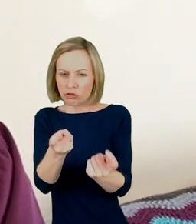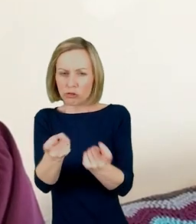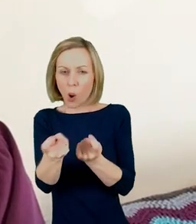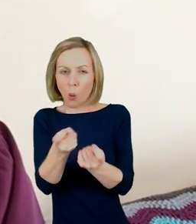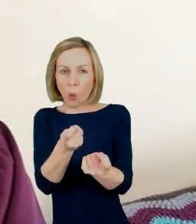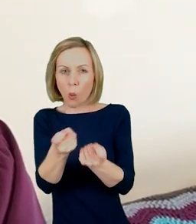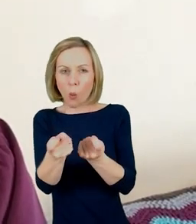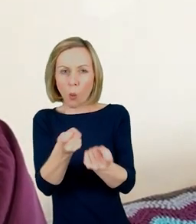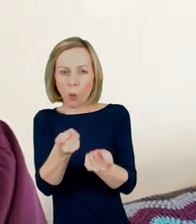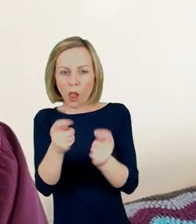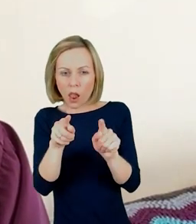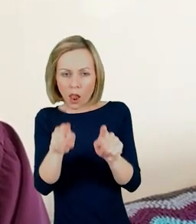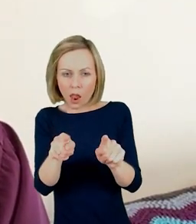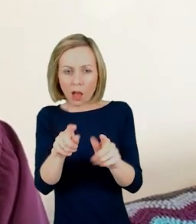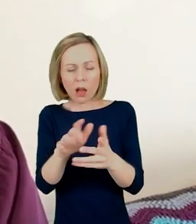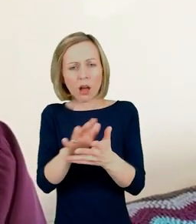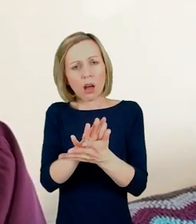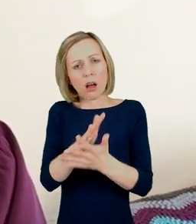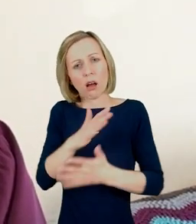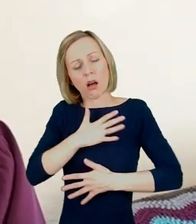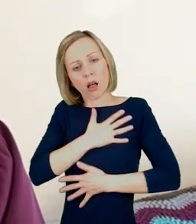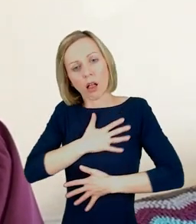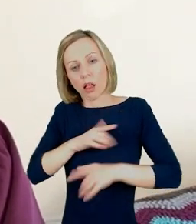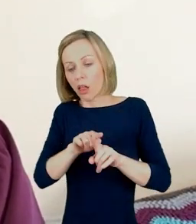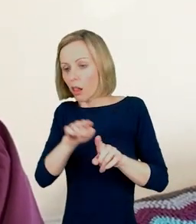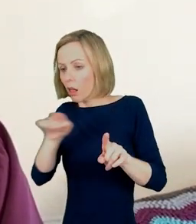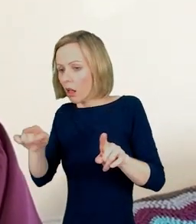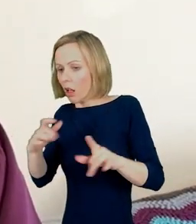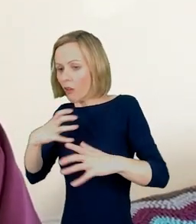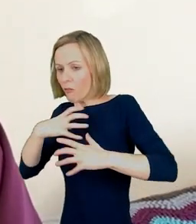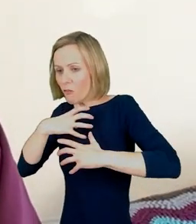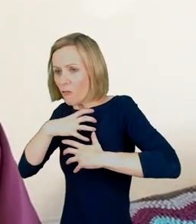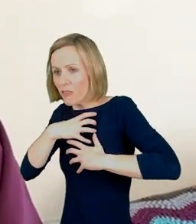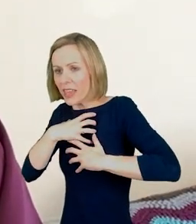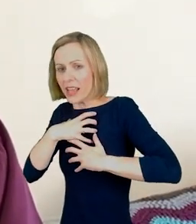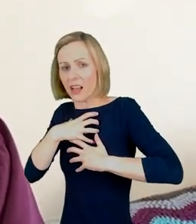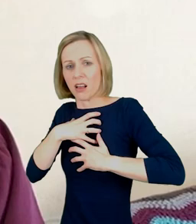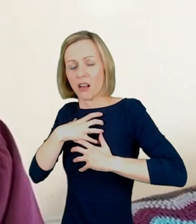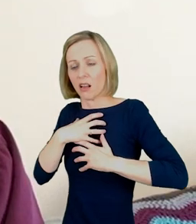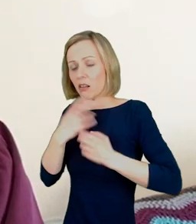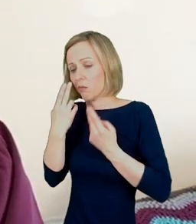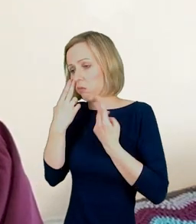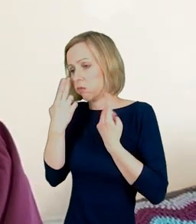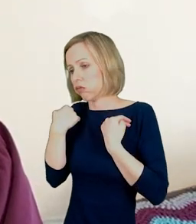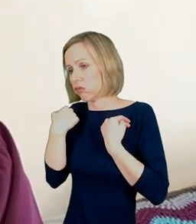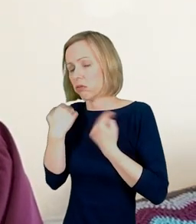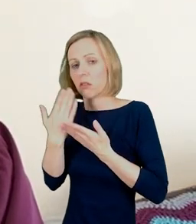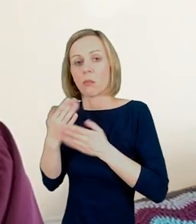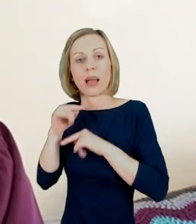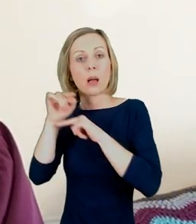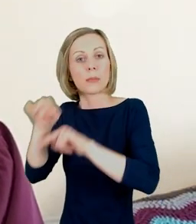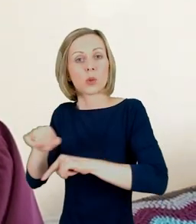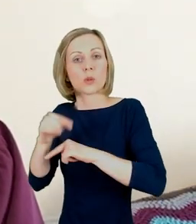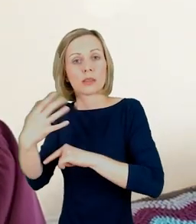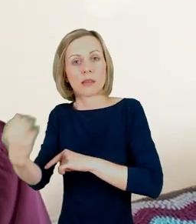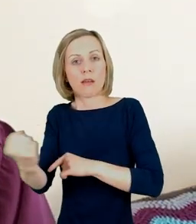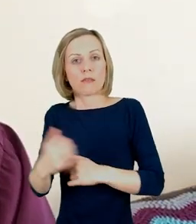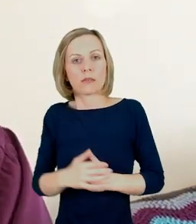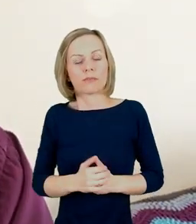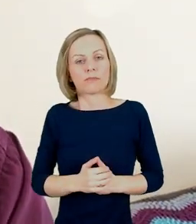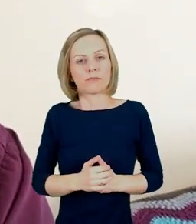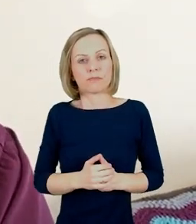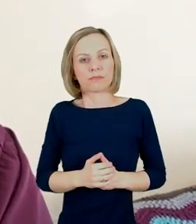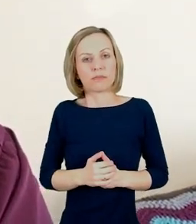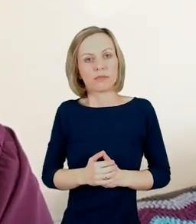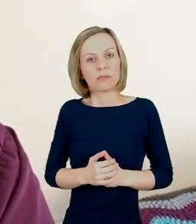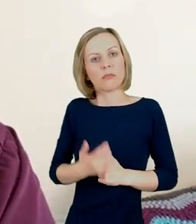control, the fear and defeat in the faces of people swimming in abuse. We can